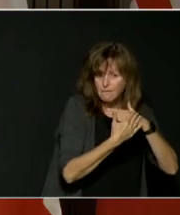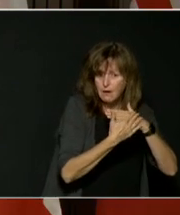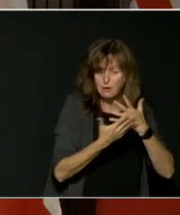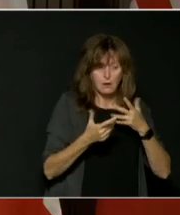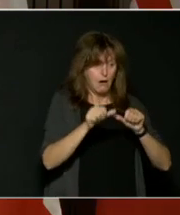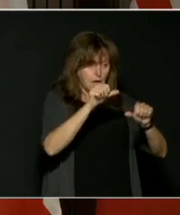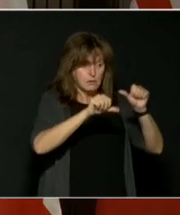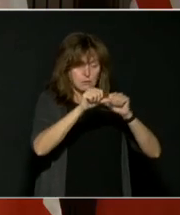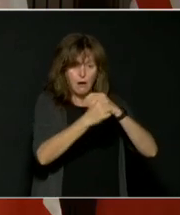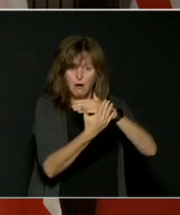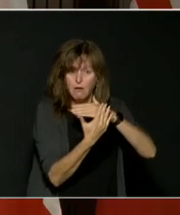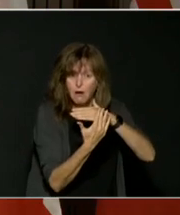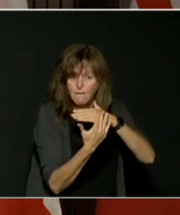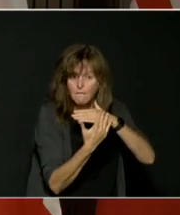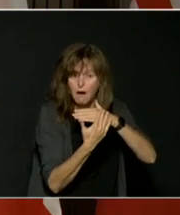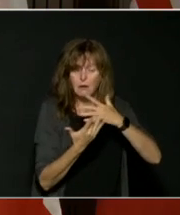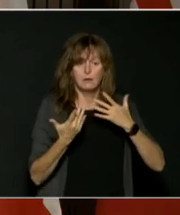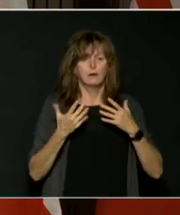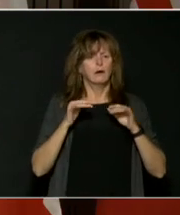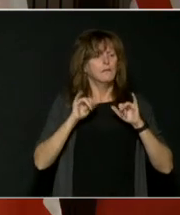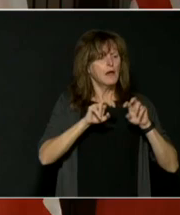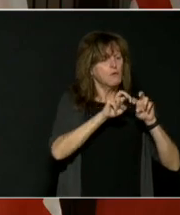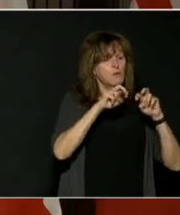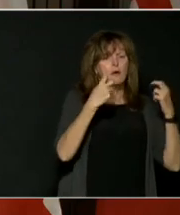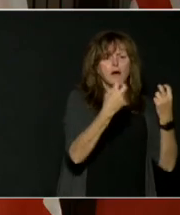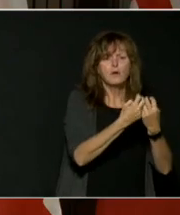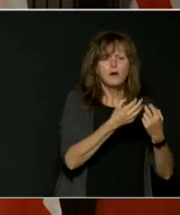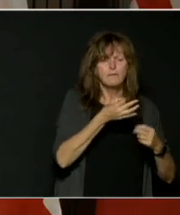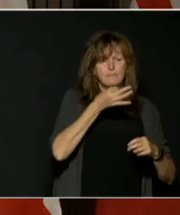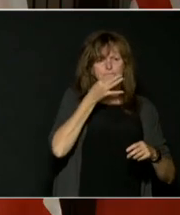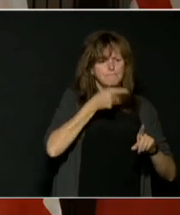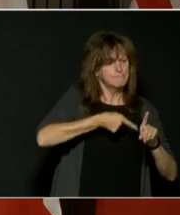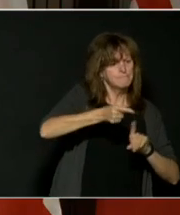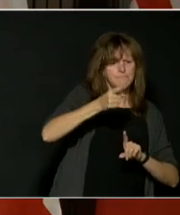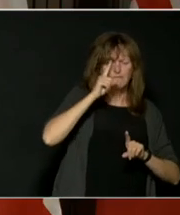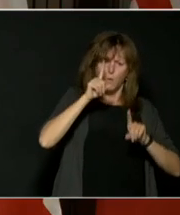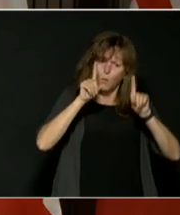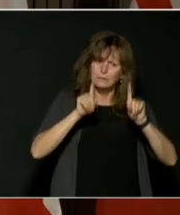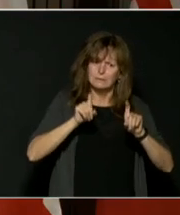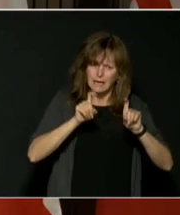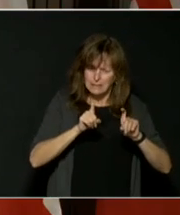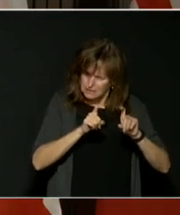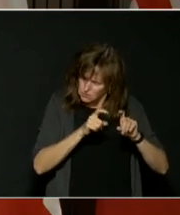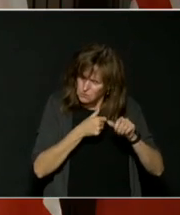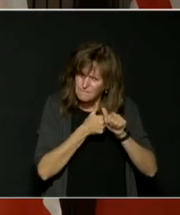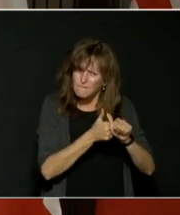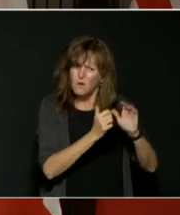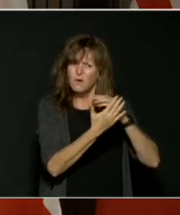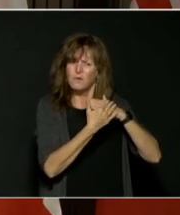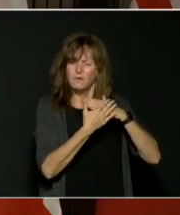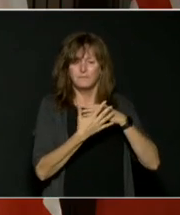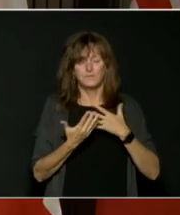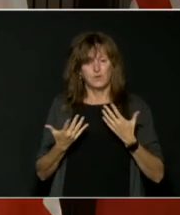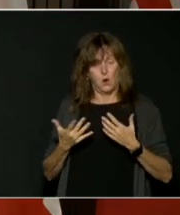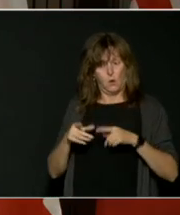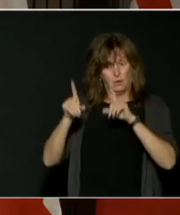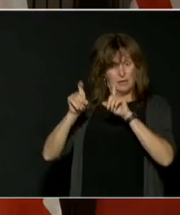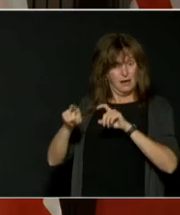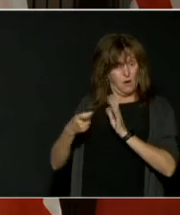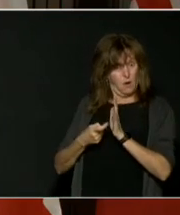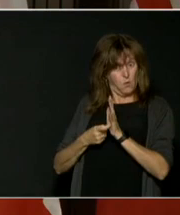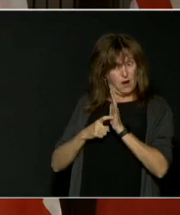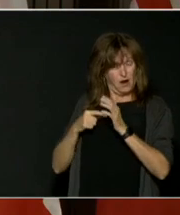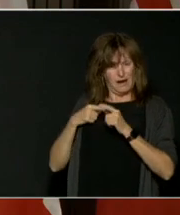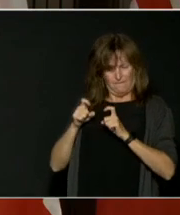strategy expert panel, and making changes to Ontario's testing guidance in order to ensure that our test processing